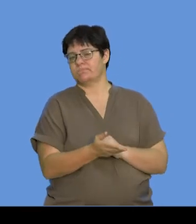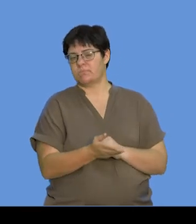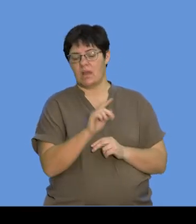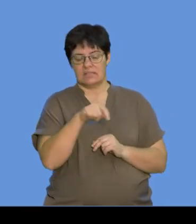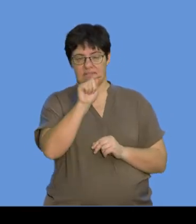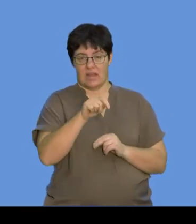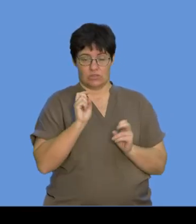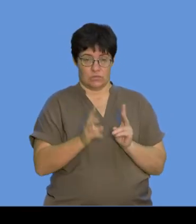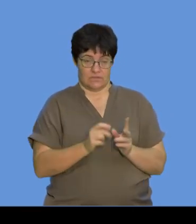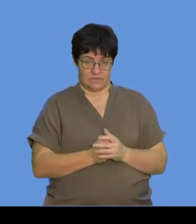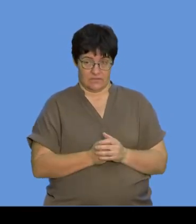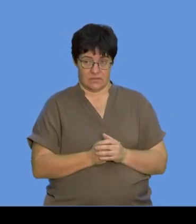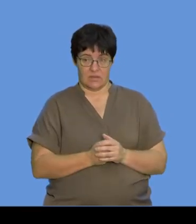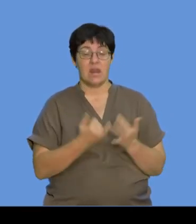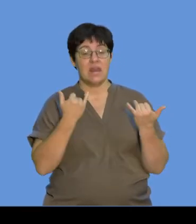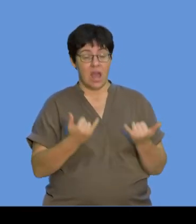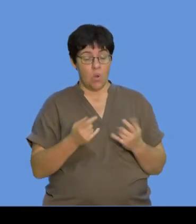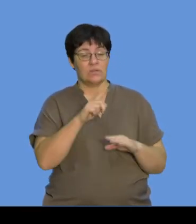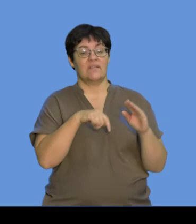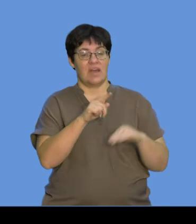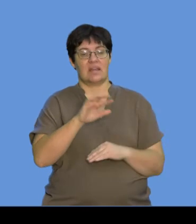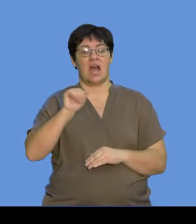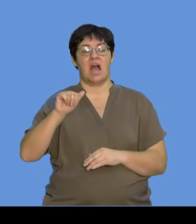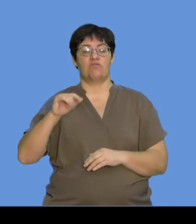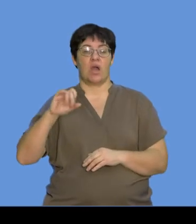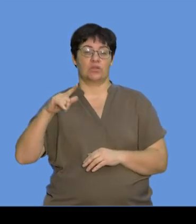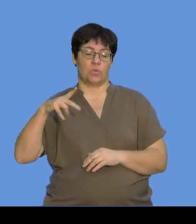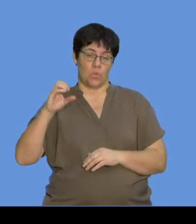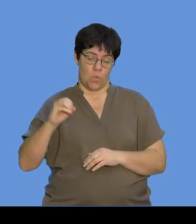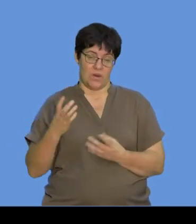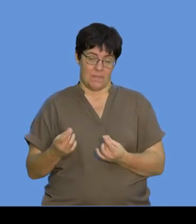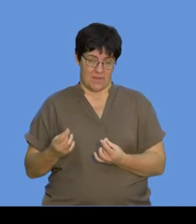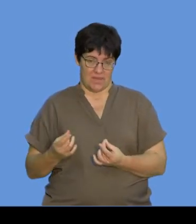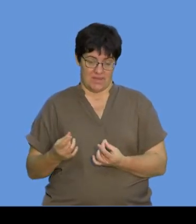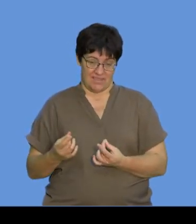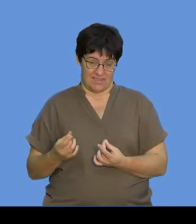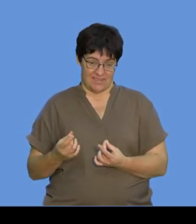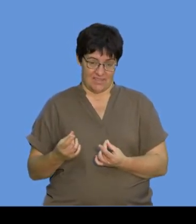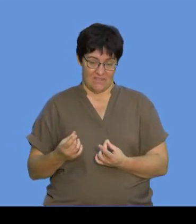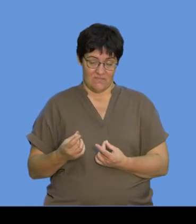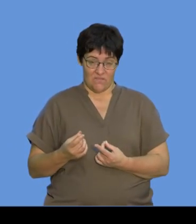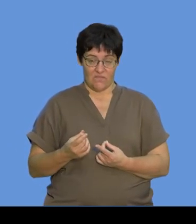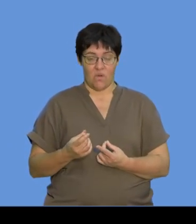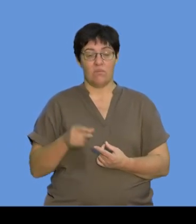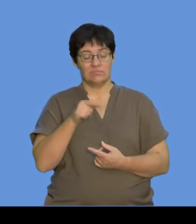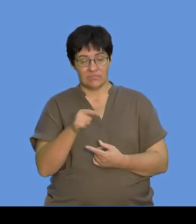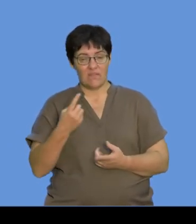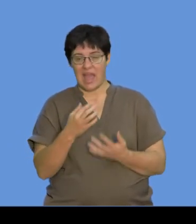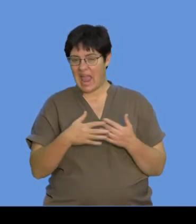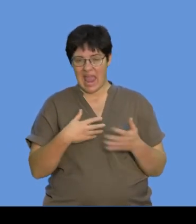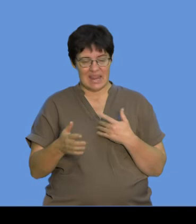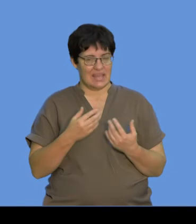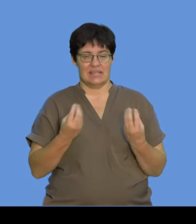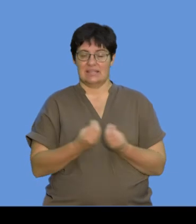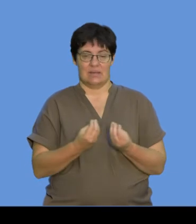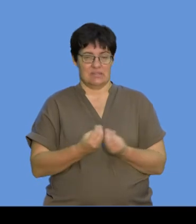divide by the Avogadro number, which represents the number of particles per mole of any substance. Okay, and then let's